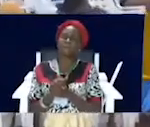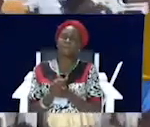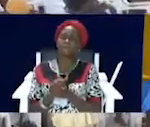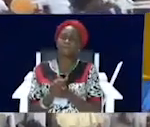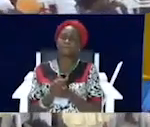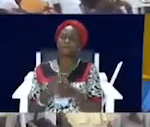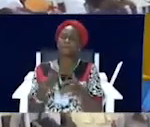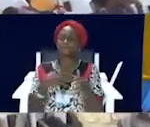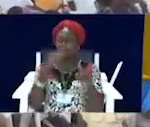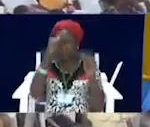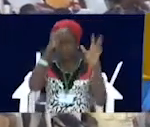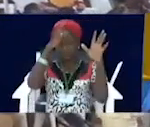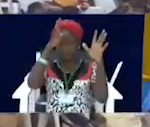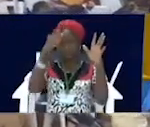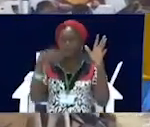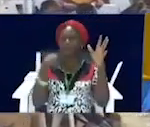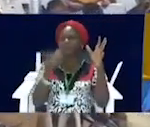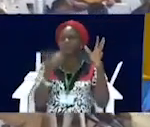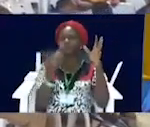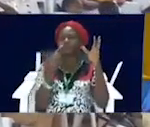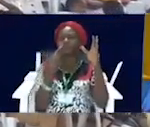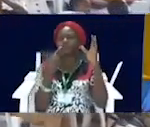And that he says,